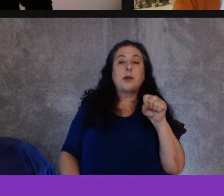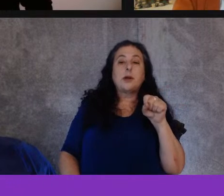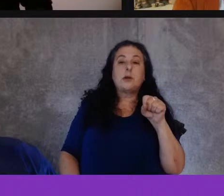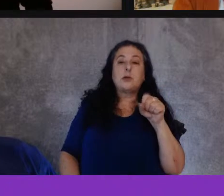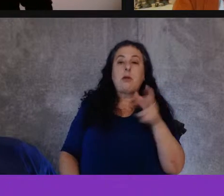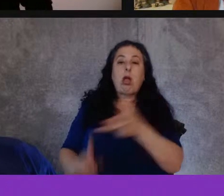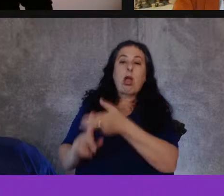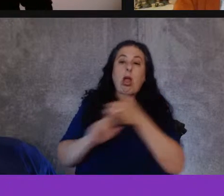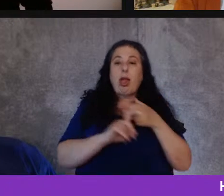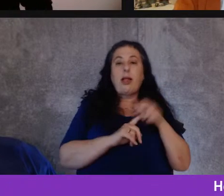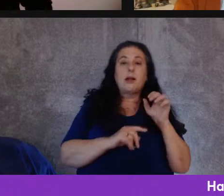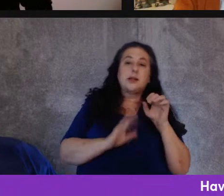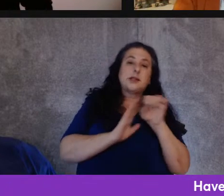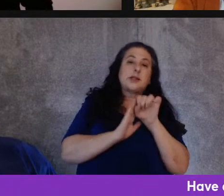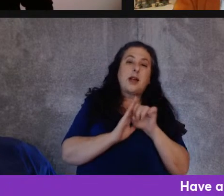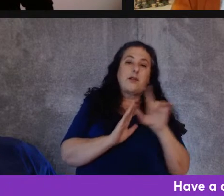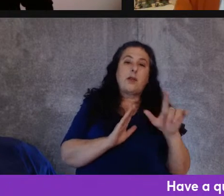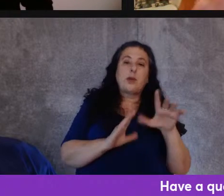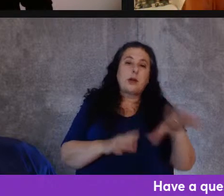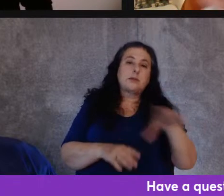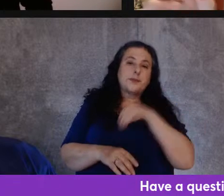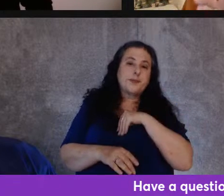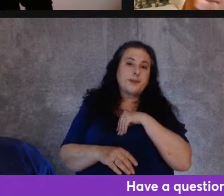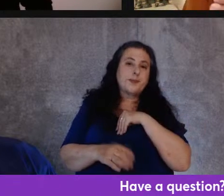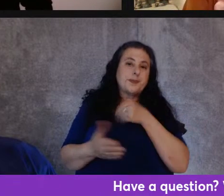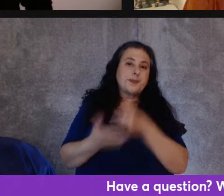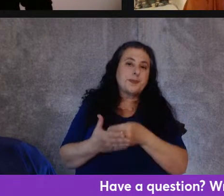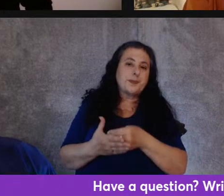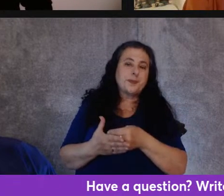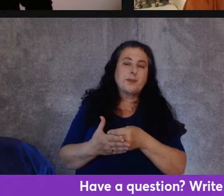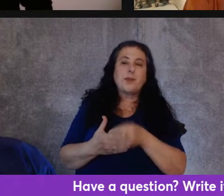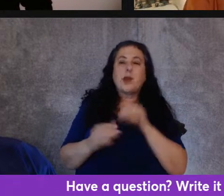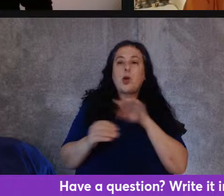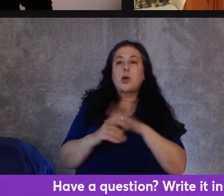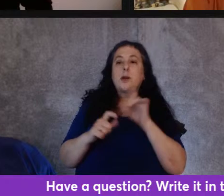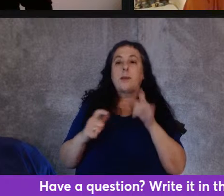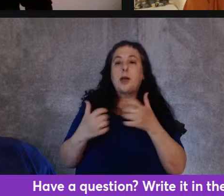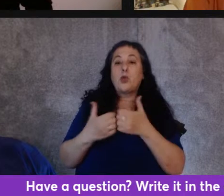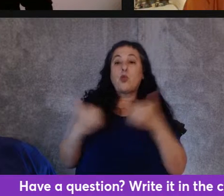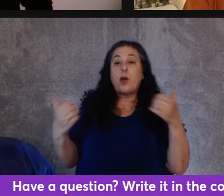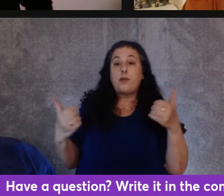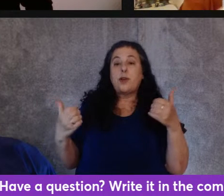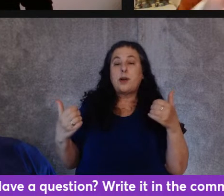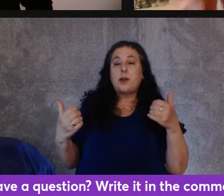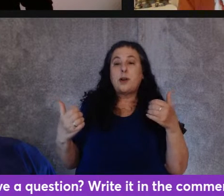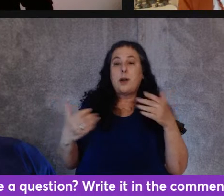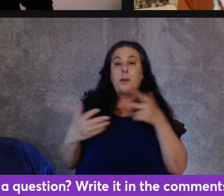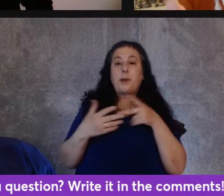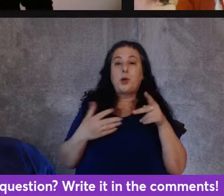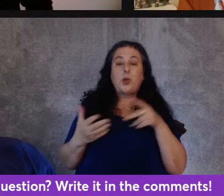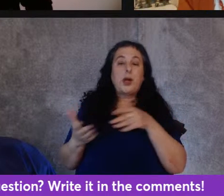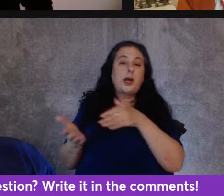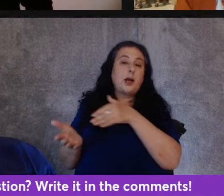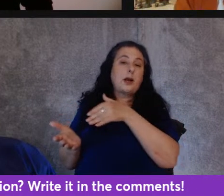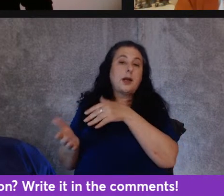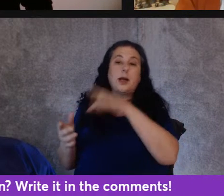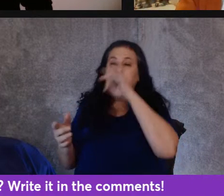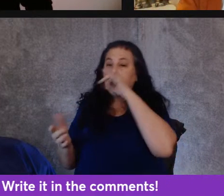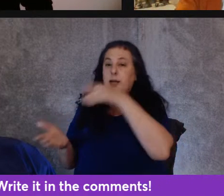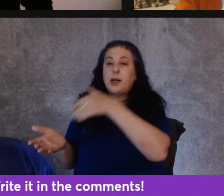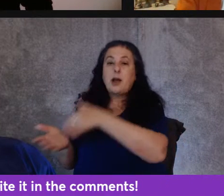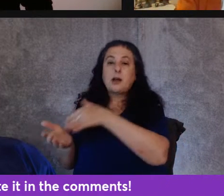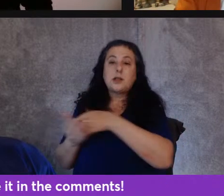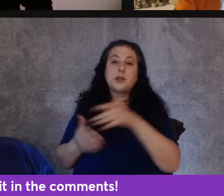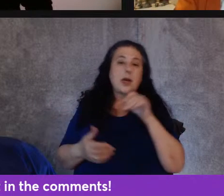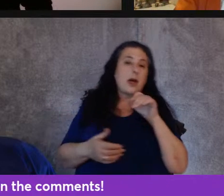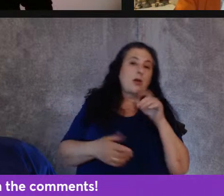to not go along with this. And it caused a pretty big rift between pediatricians and non-pediatricians